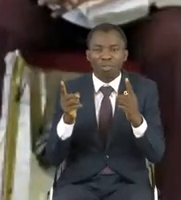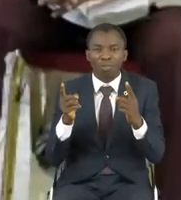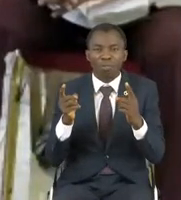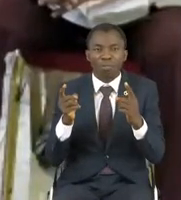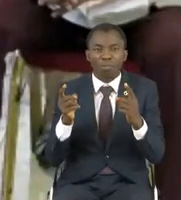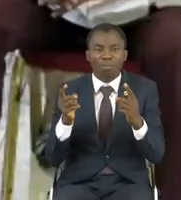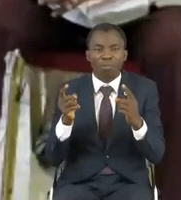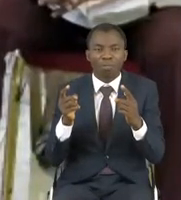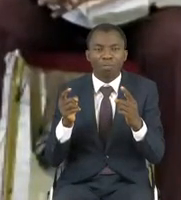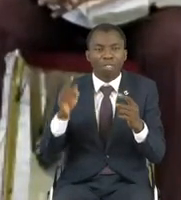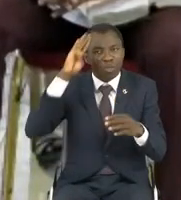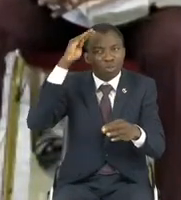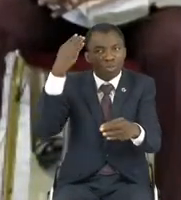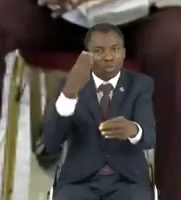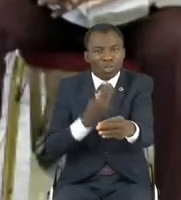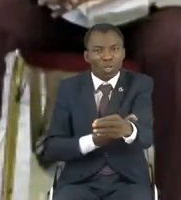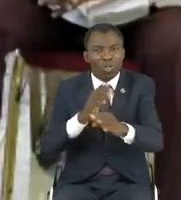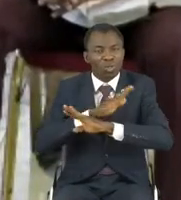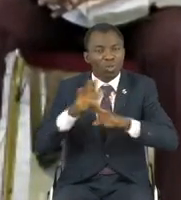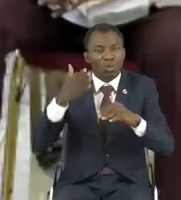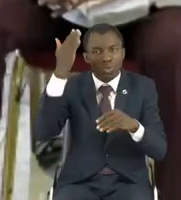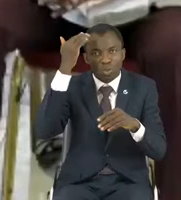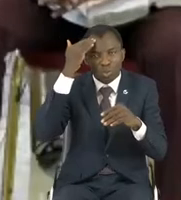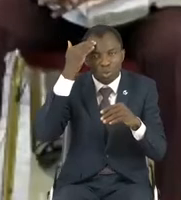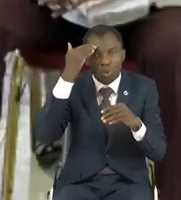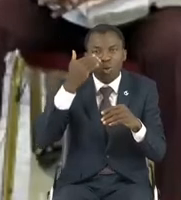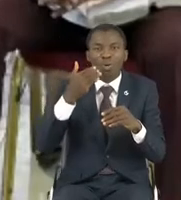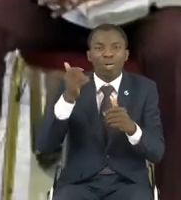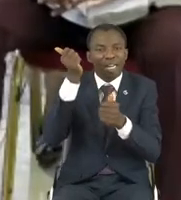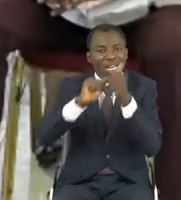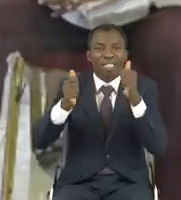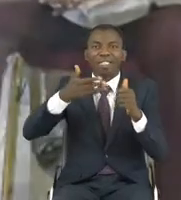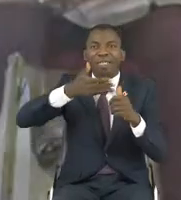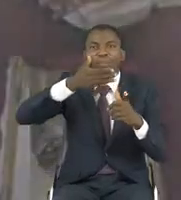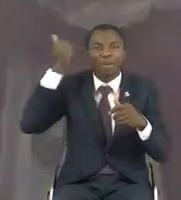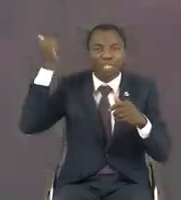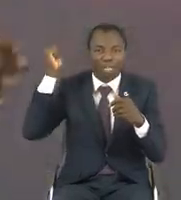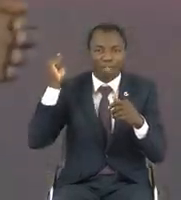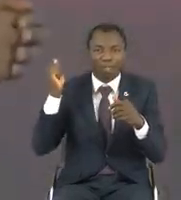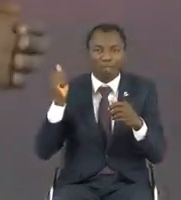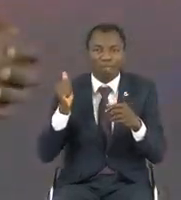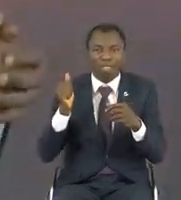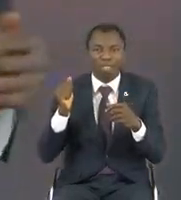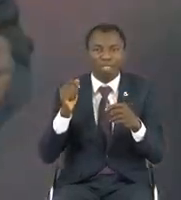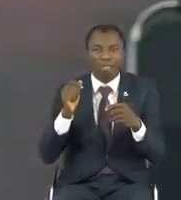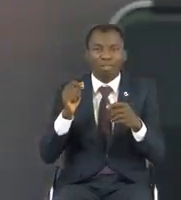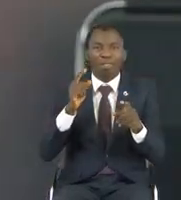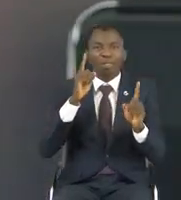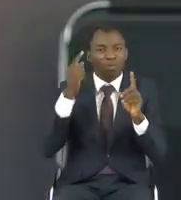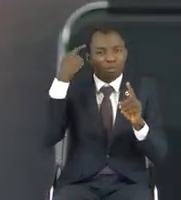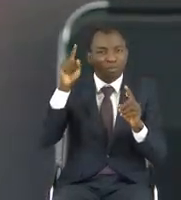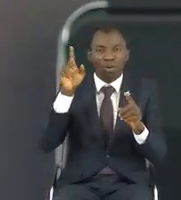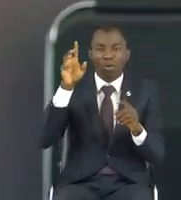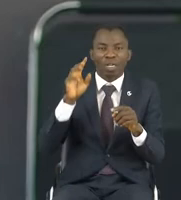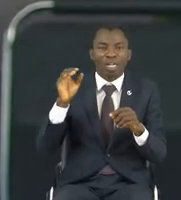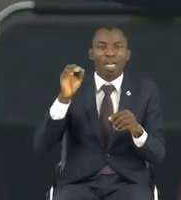sons do not know any better. They will do things that, you see, I love them so much, I